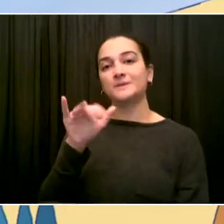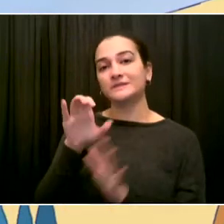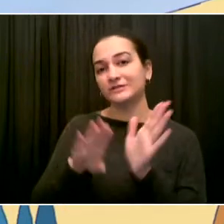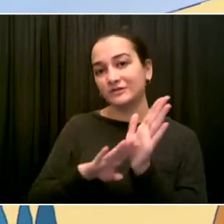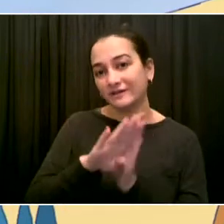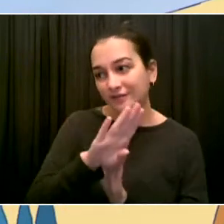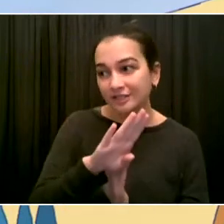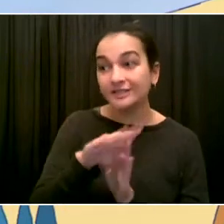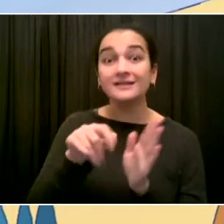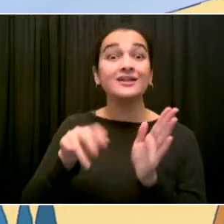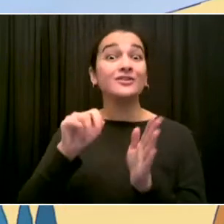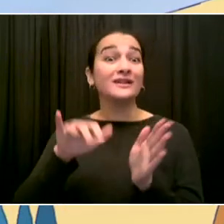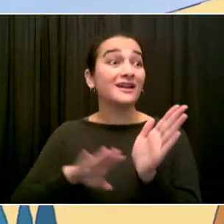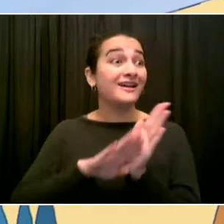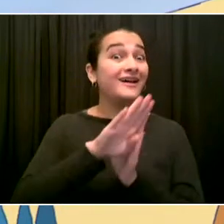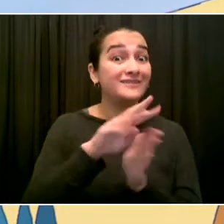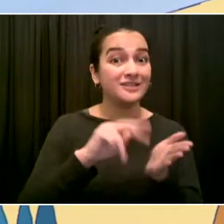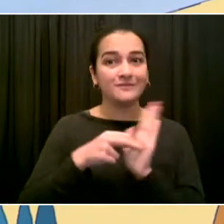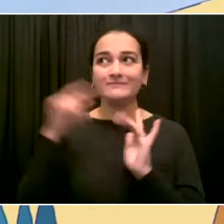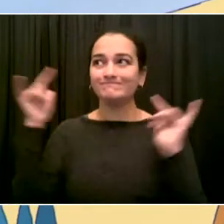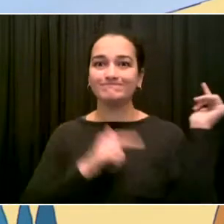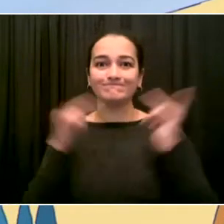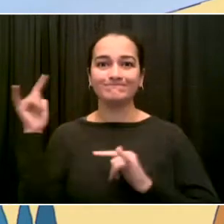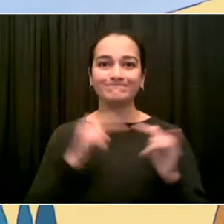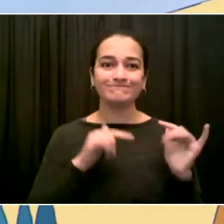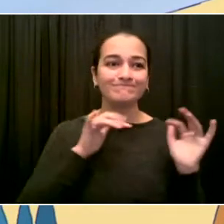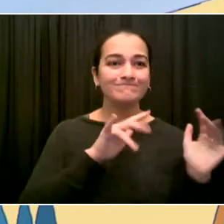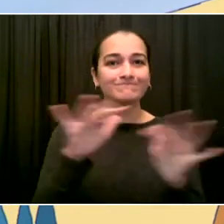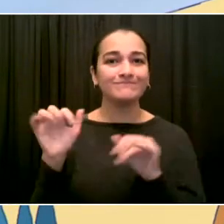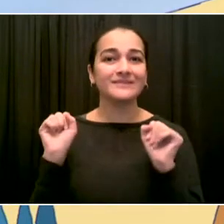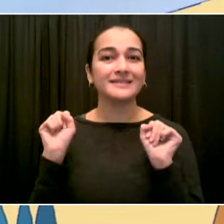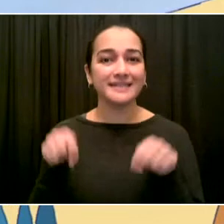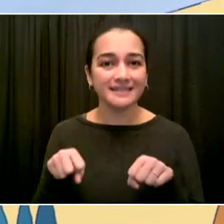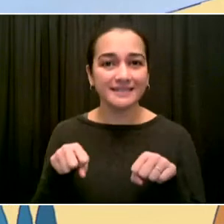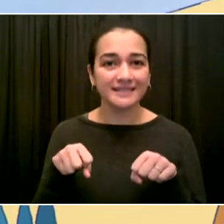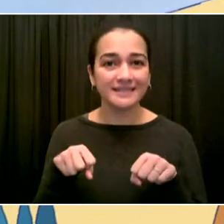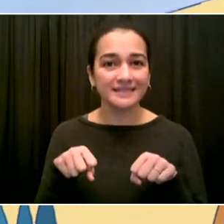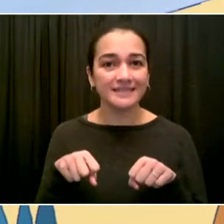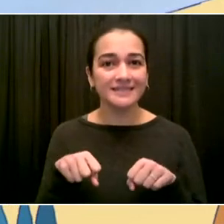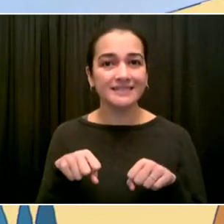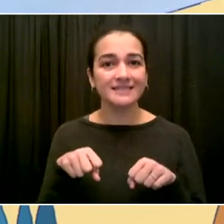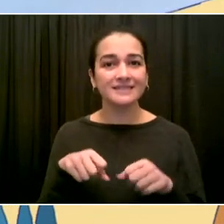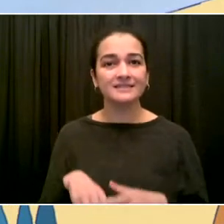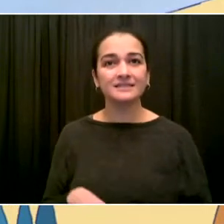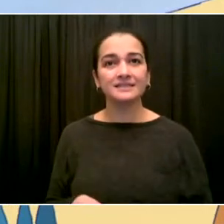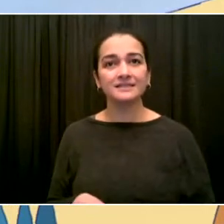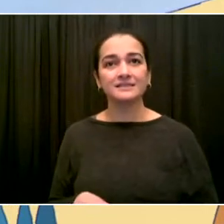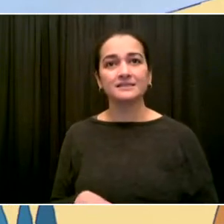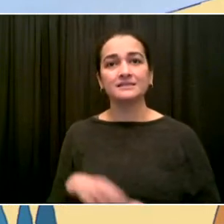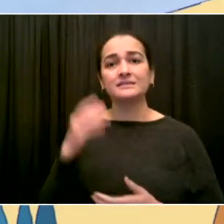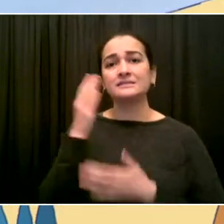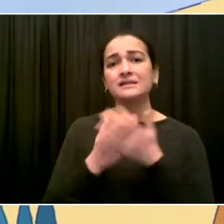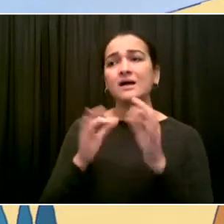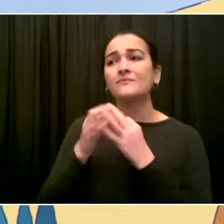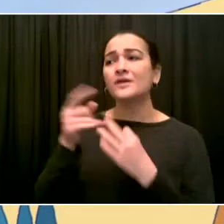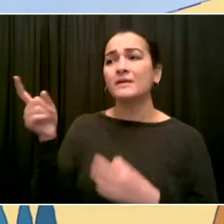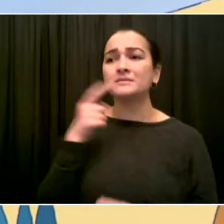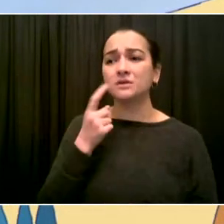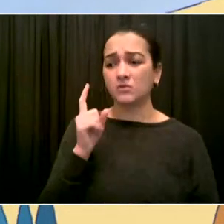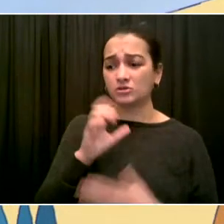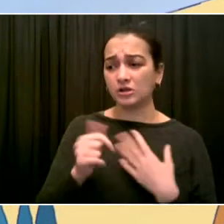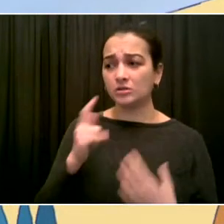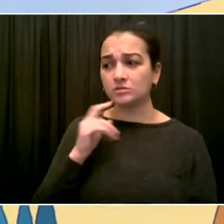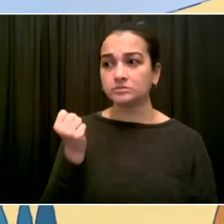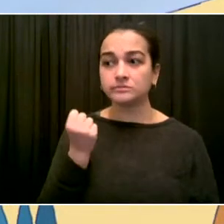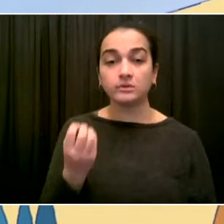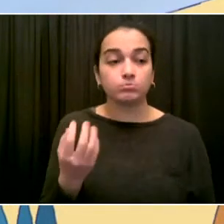maybe $100 doesn't mean a lot. There's a hell of a lot of families for whom $100 is a very, very big deal. And when they hear their kids can each get $100, it encourages them to